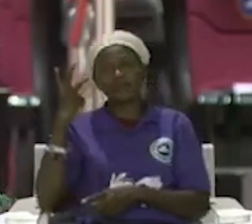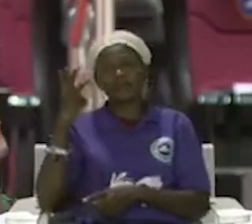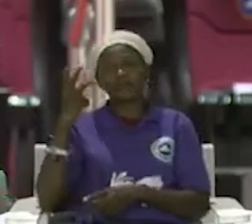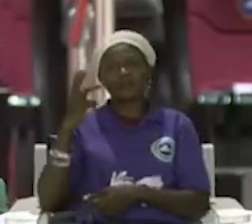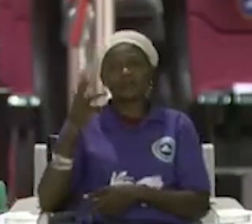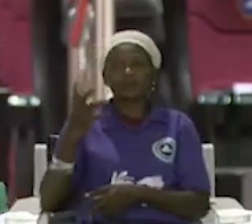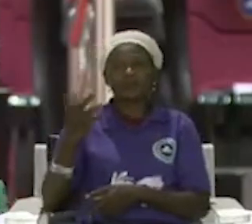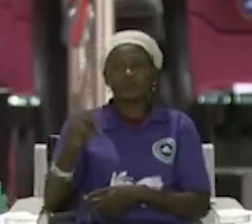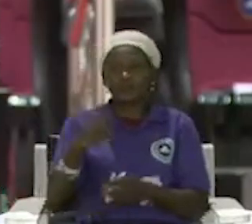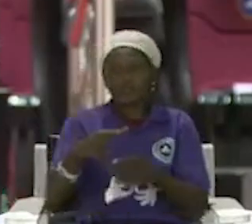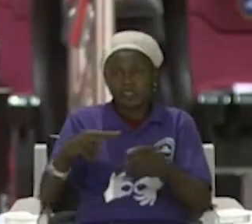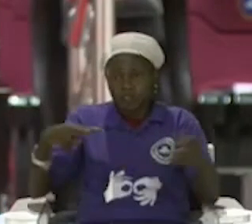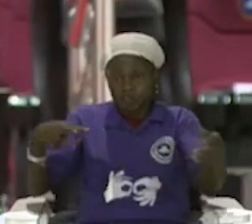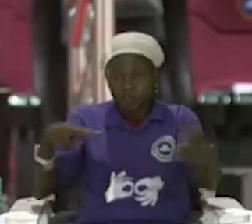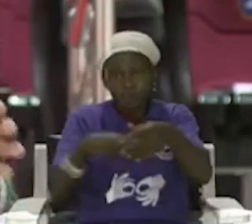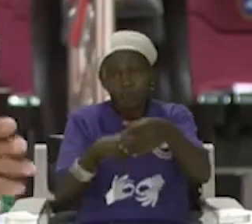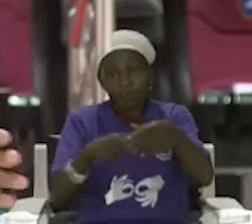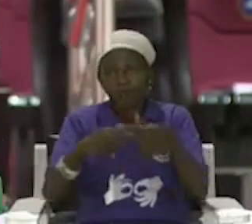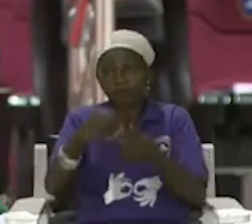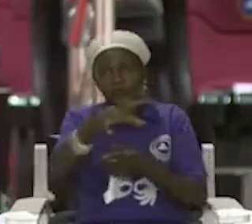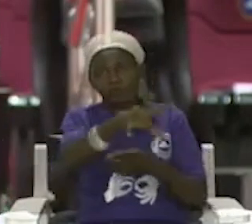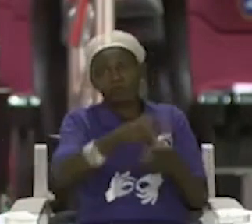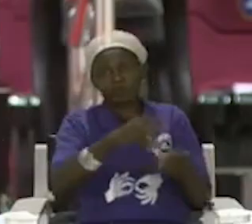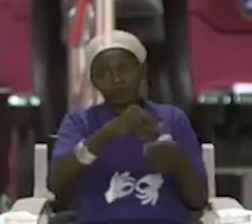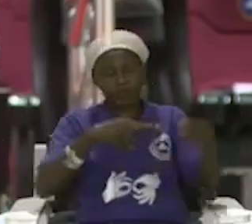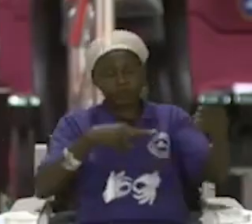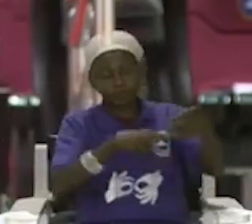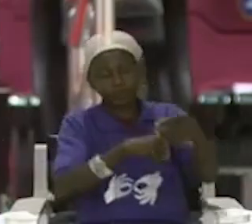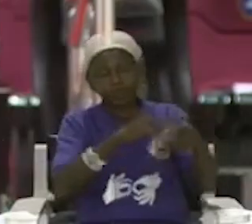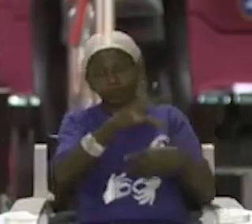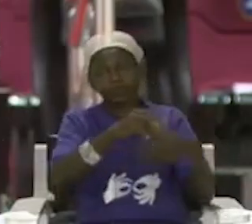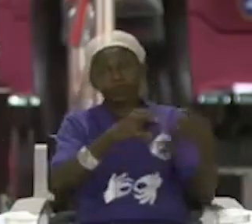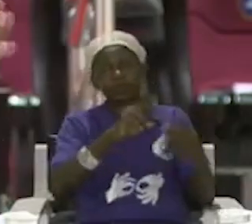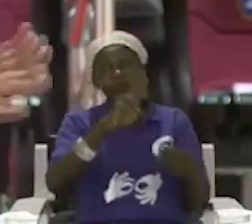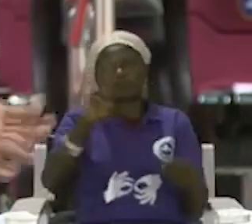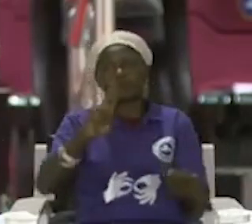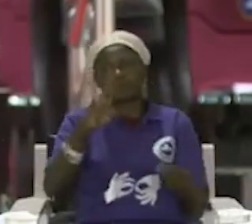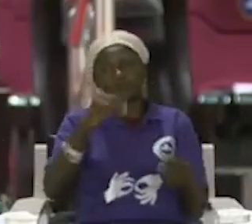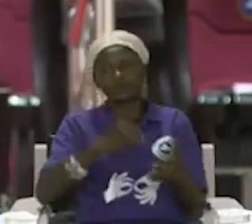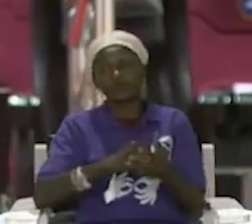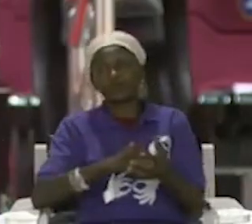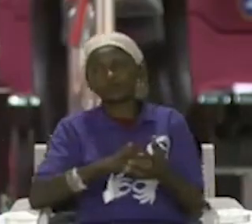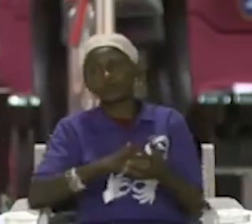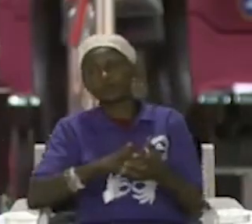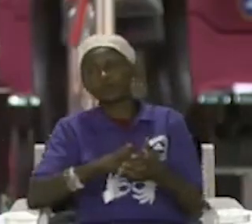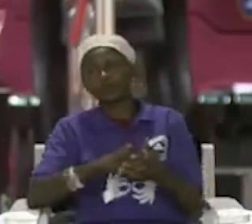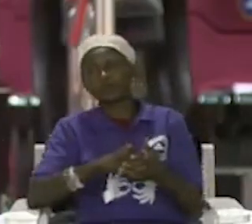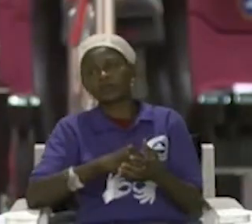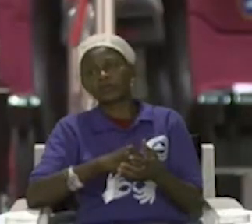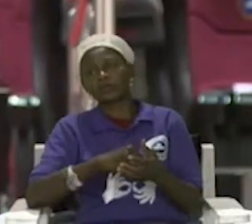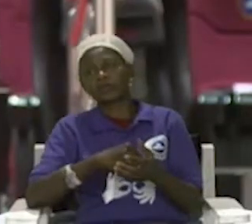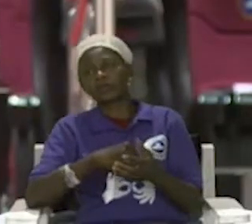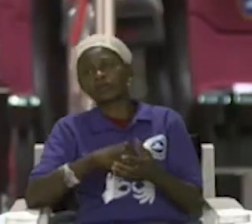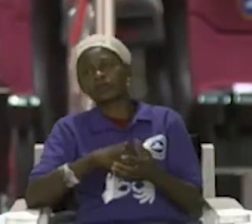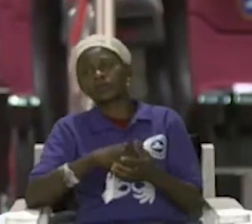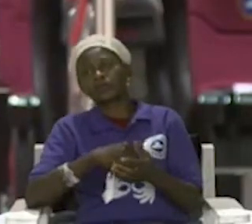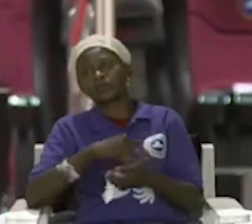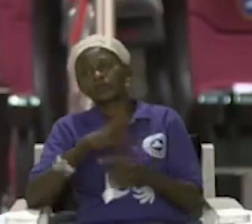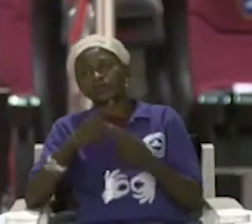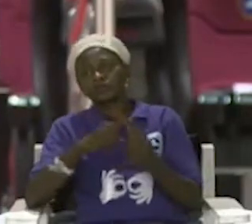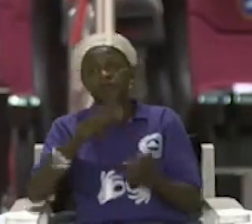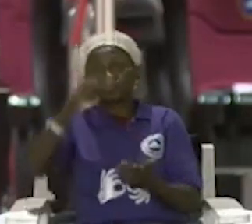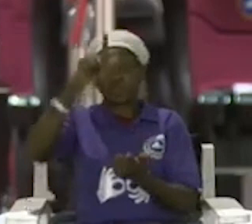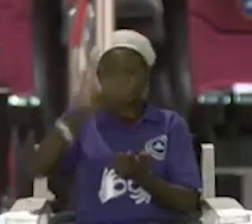rechargeable battery. You know, you charge it and then you use it when it runs out, or